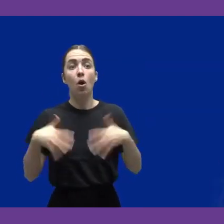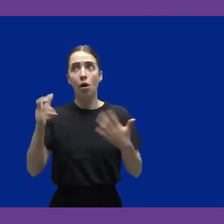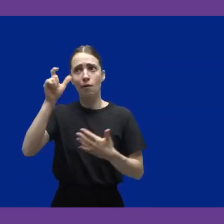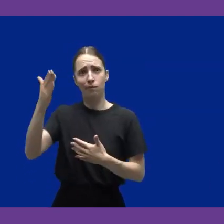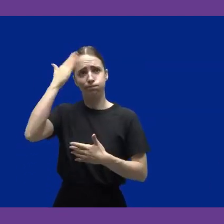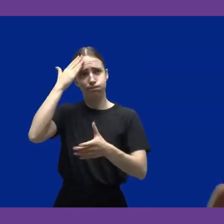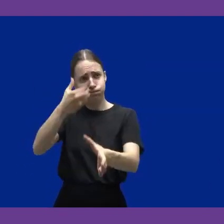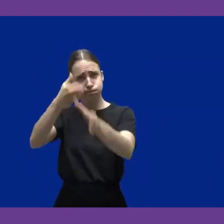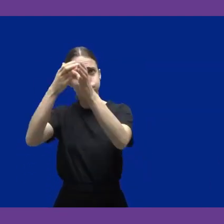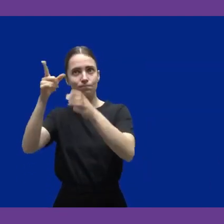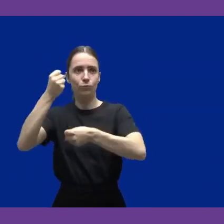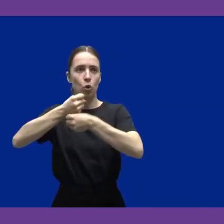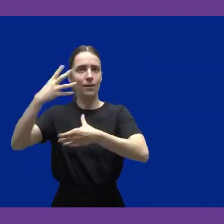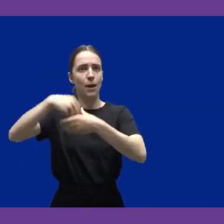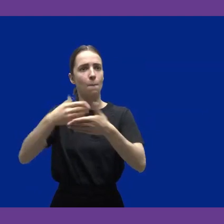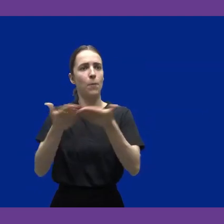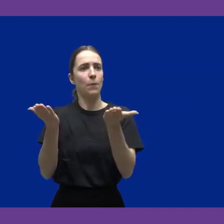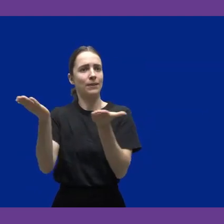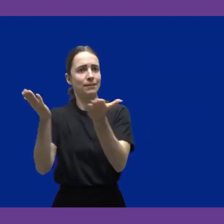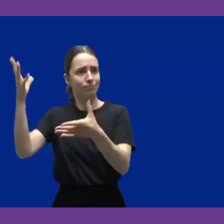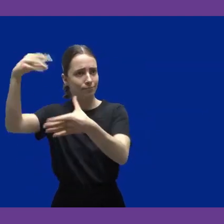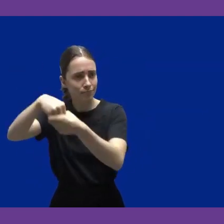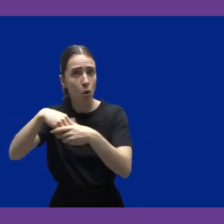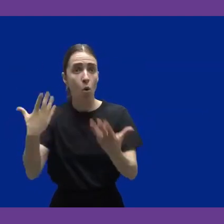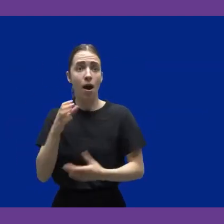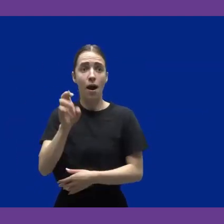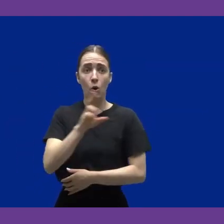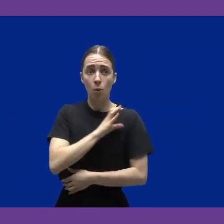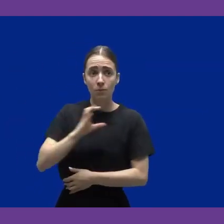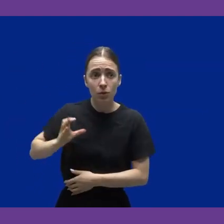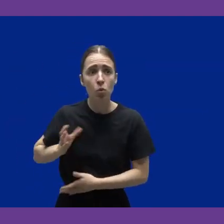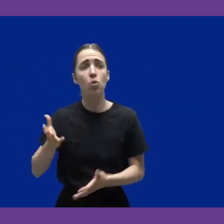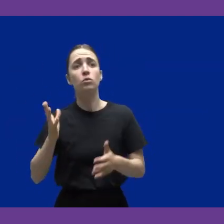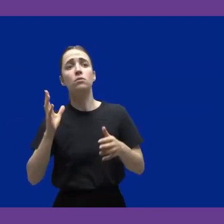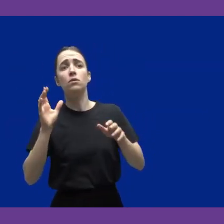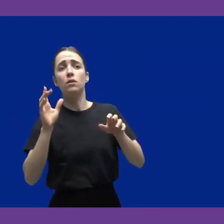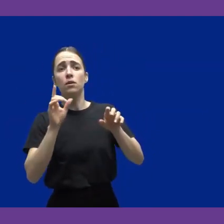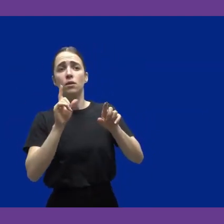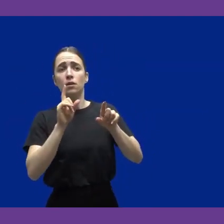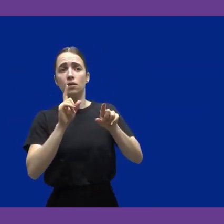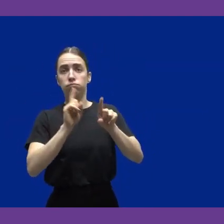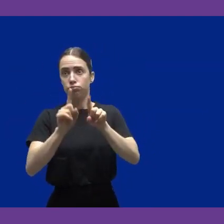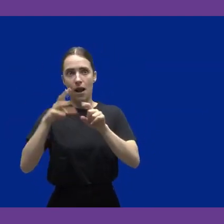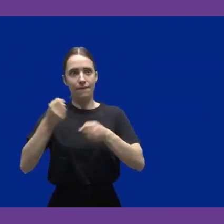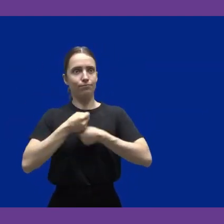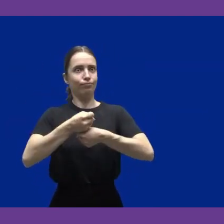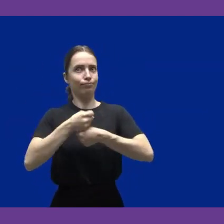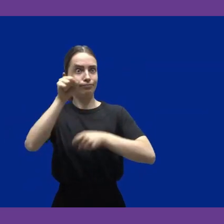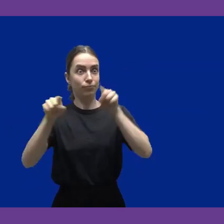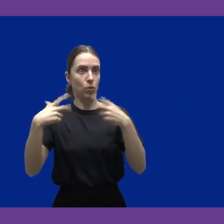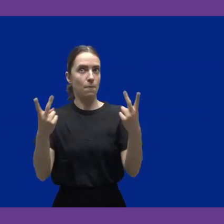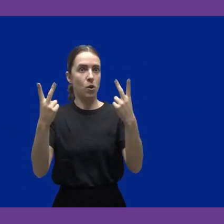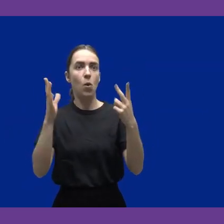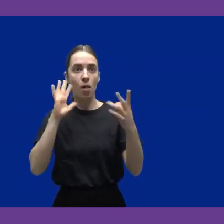the invitation on the AccessibleEU website, and we will put the slides there as well. Again, thank